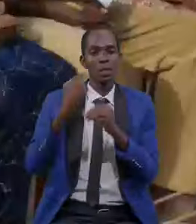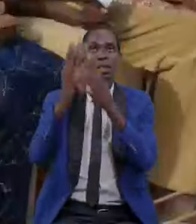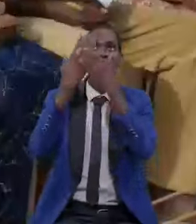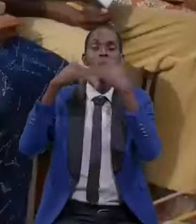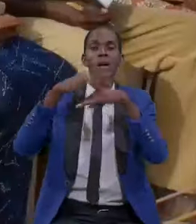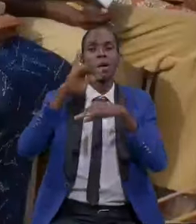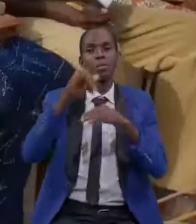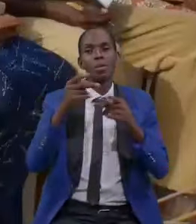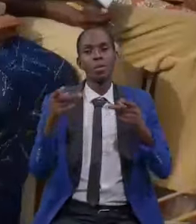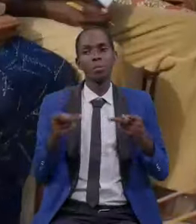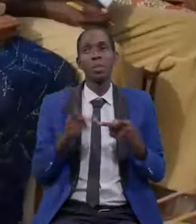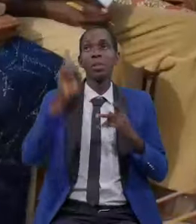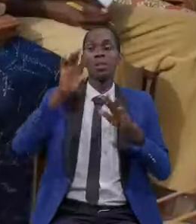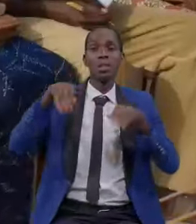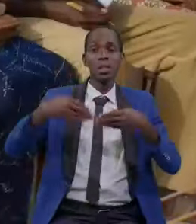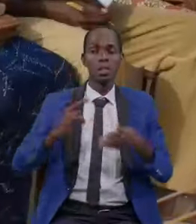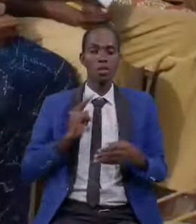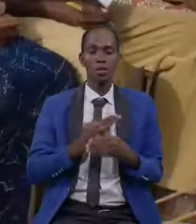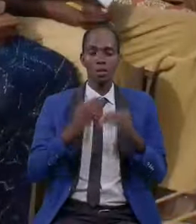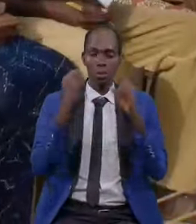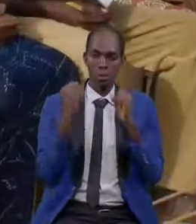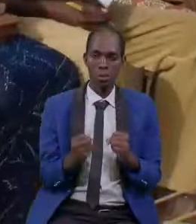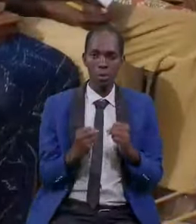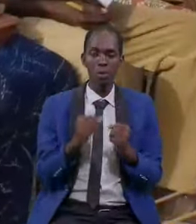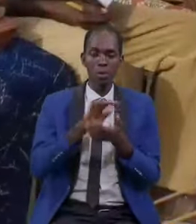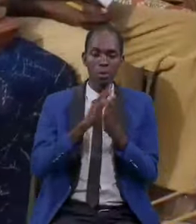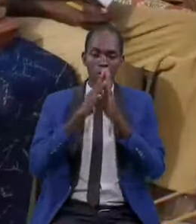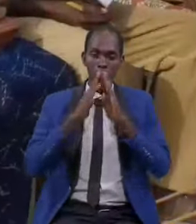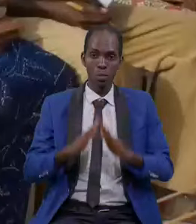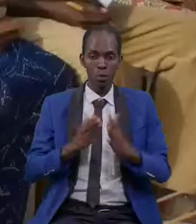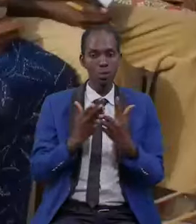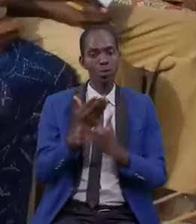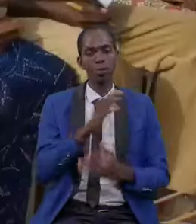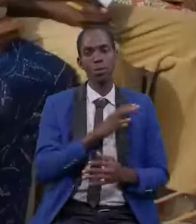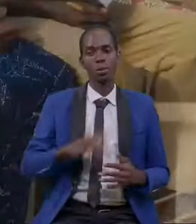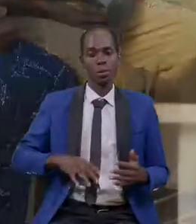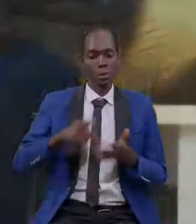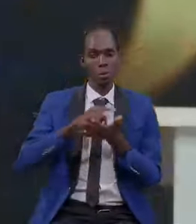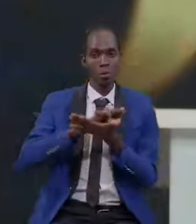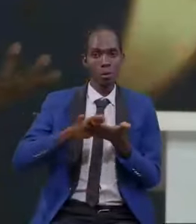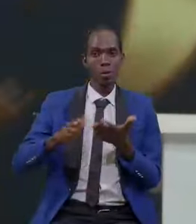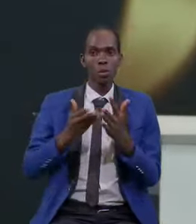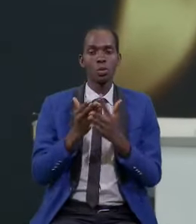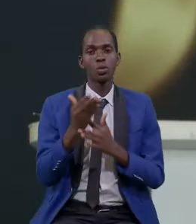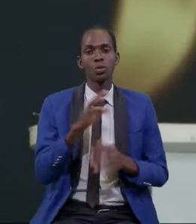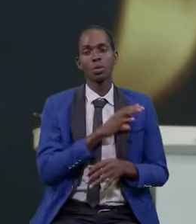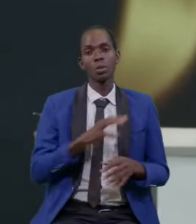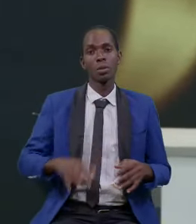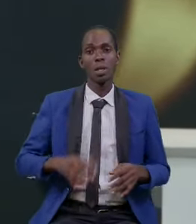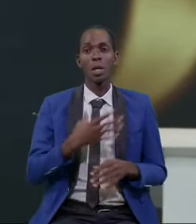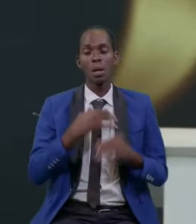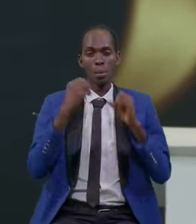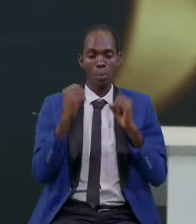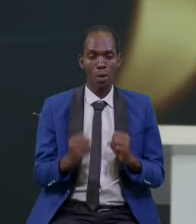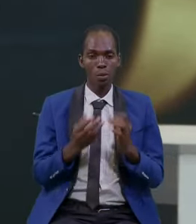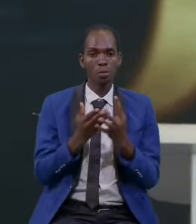us power, peace through Christ, purity through Christ, and power through Christ